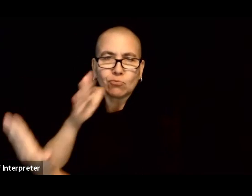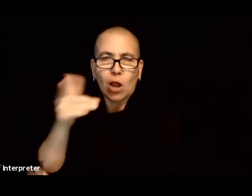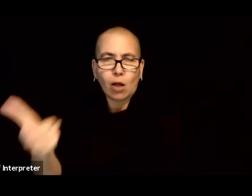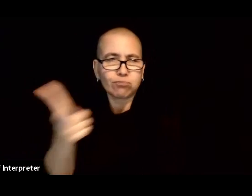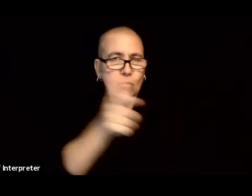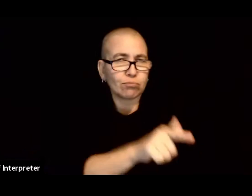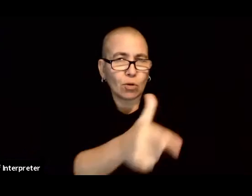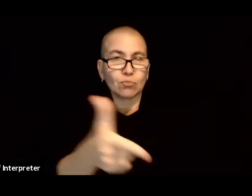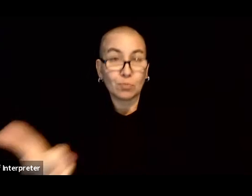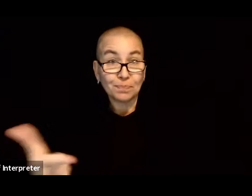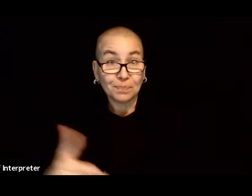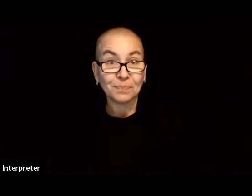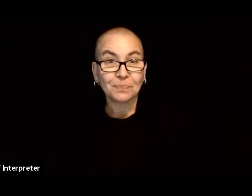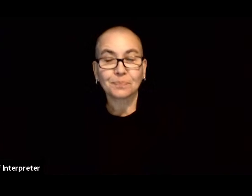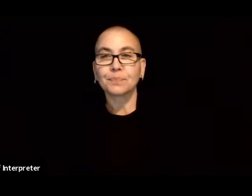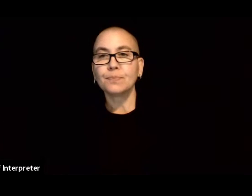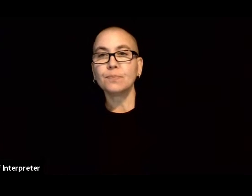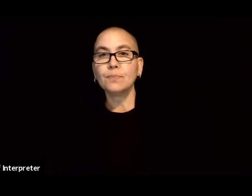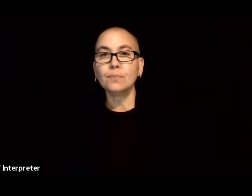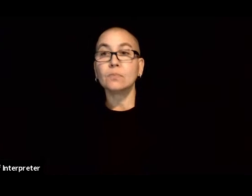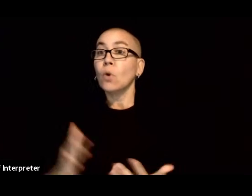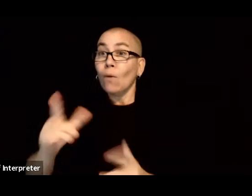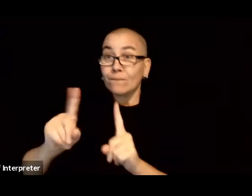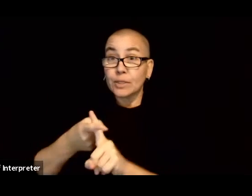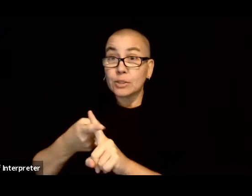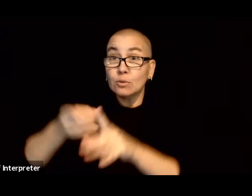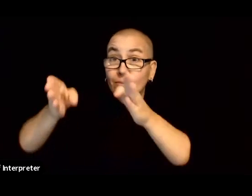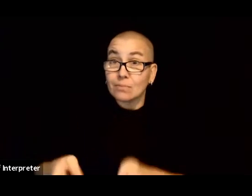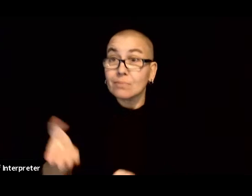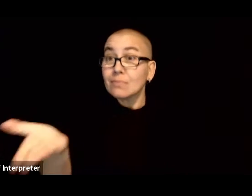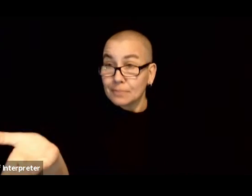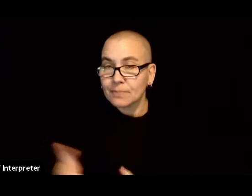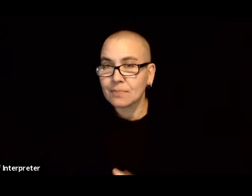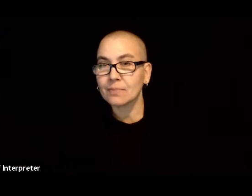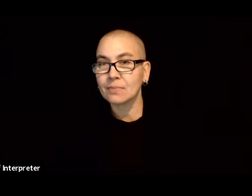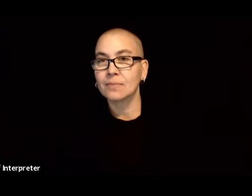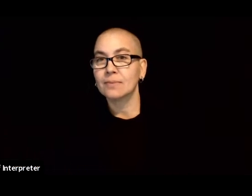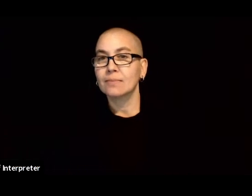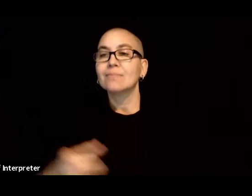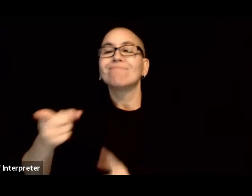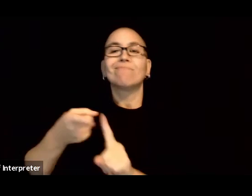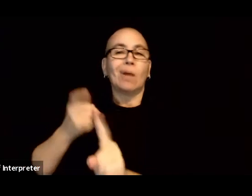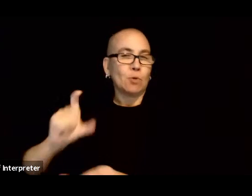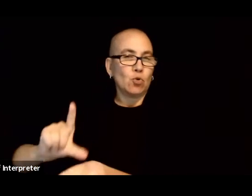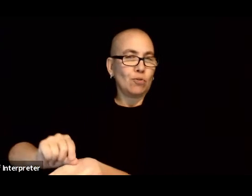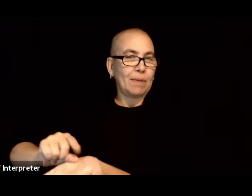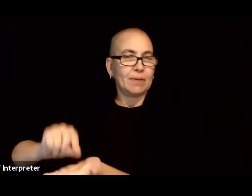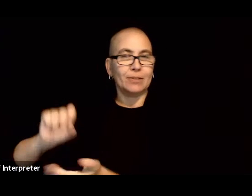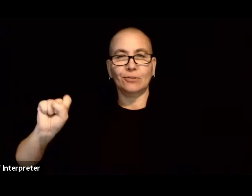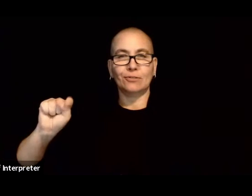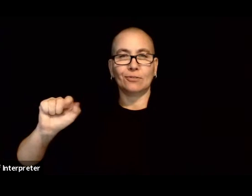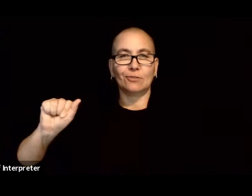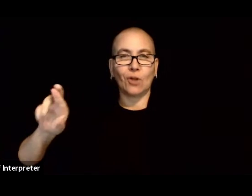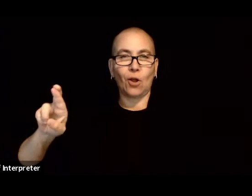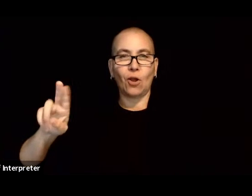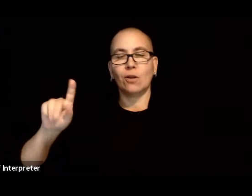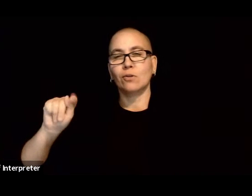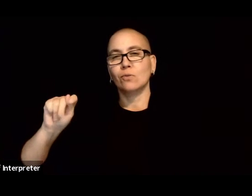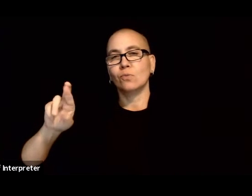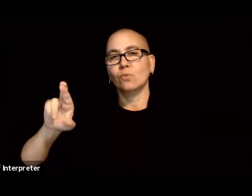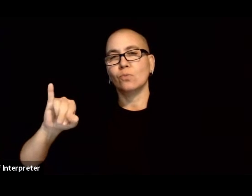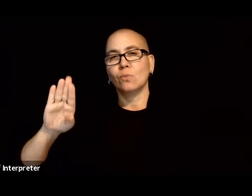Your first question comes from the line of Glenn Howard from Star Tribune. Your line is open.